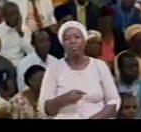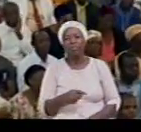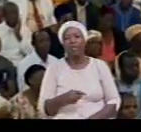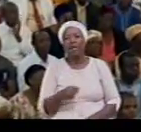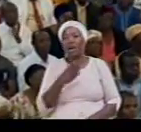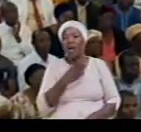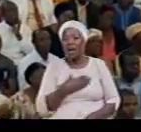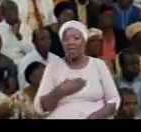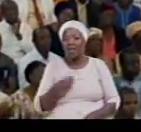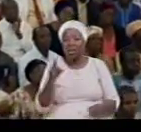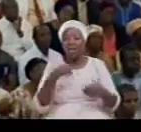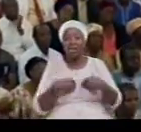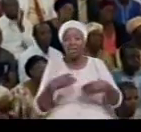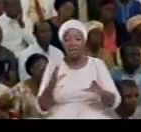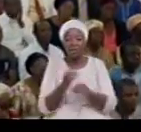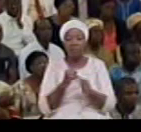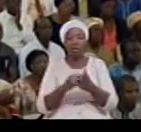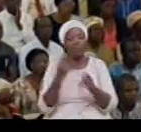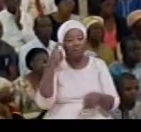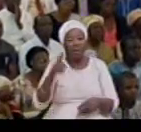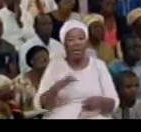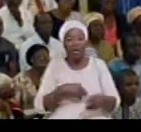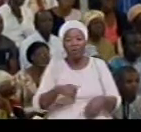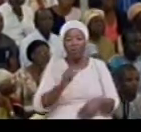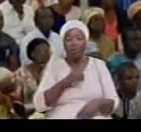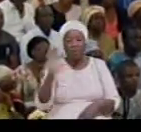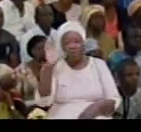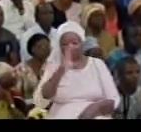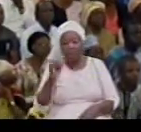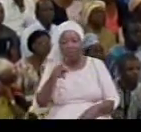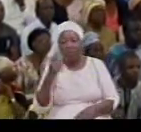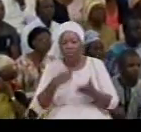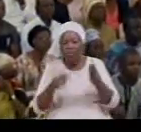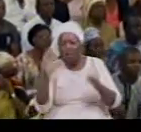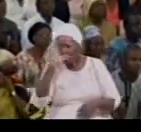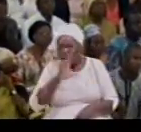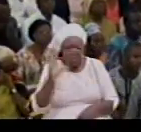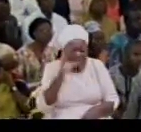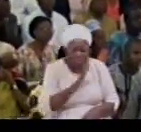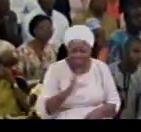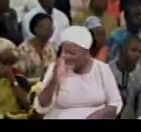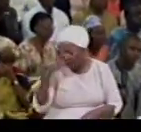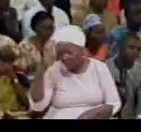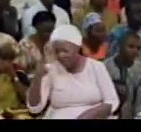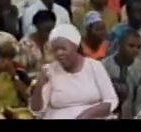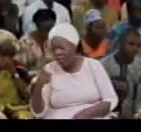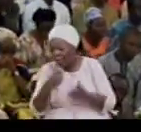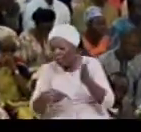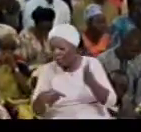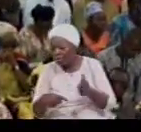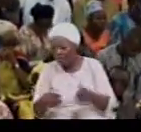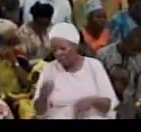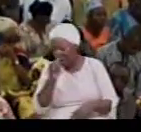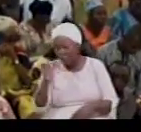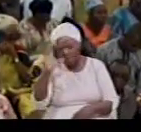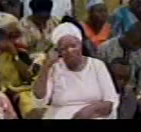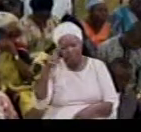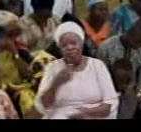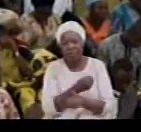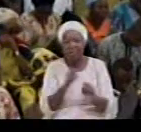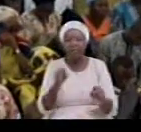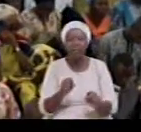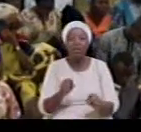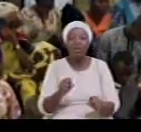going, you're still searching. What are you searching for? I'm searching for redemption. Look at it. He obtained it for